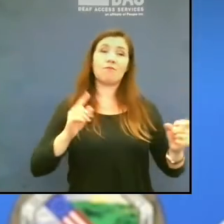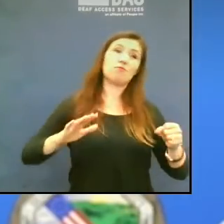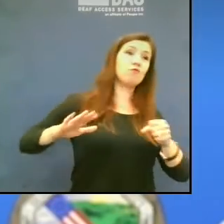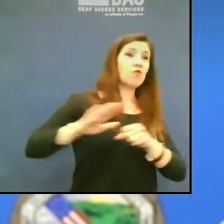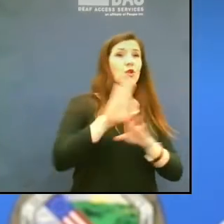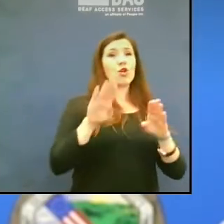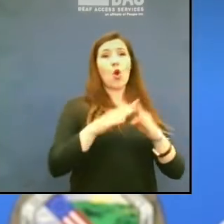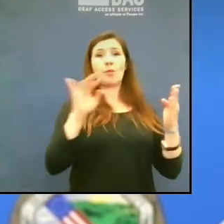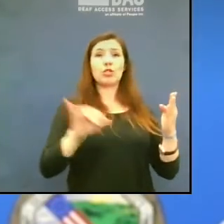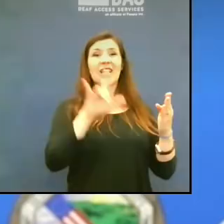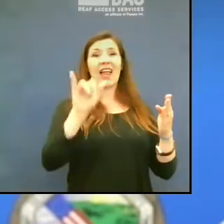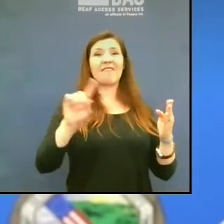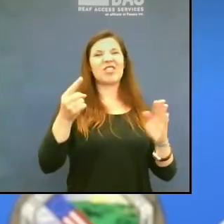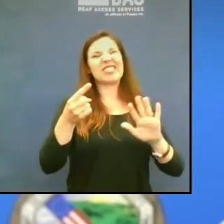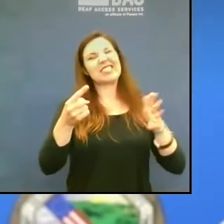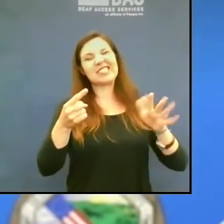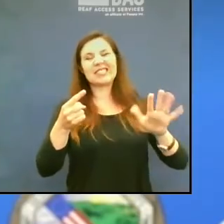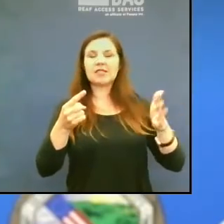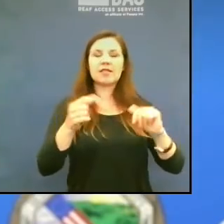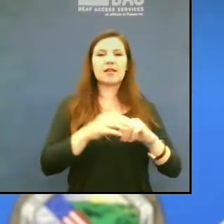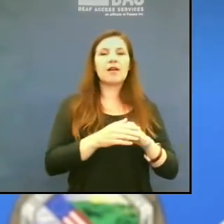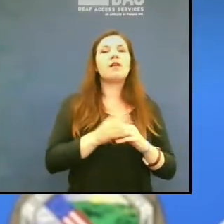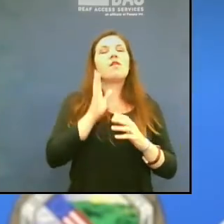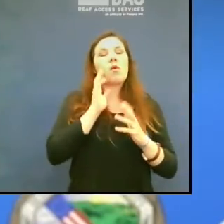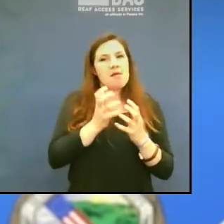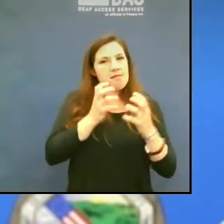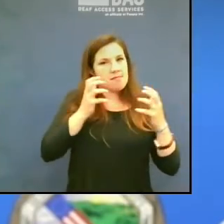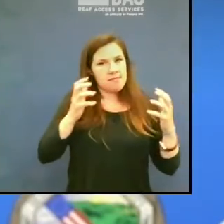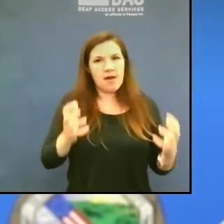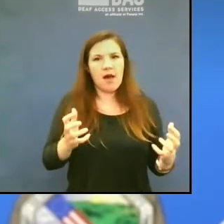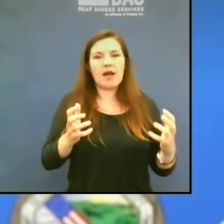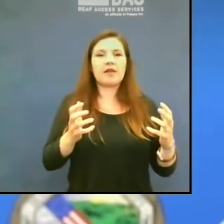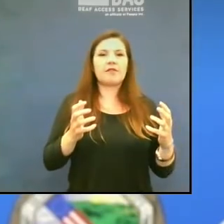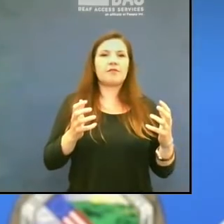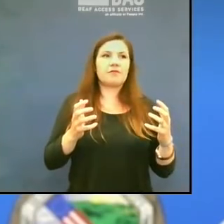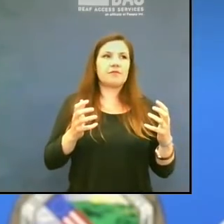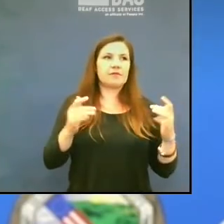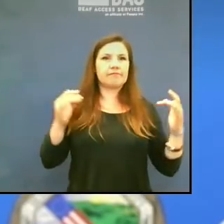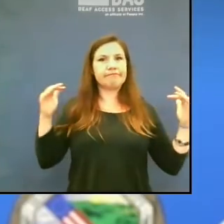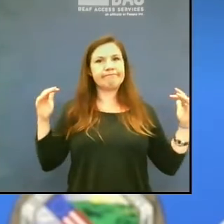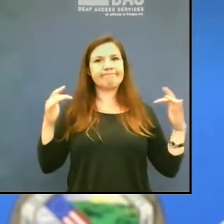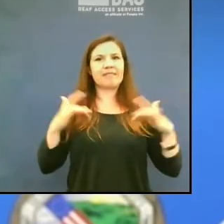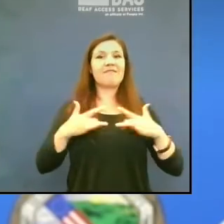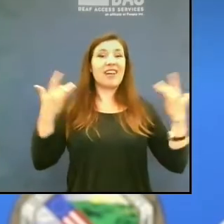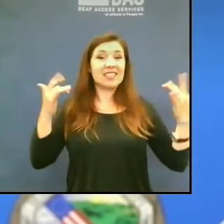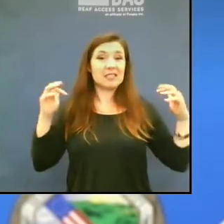July 1st. I still think there's going to be a lot of mass events that are canceled